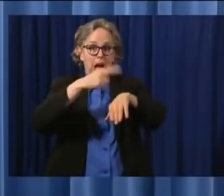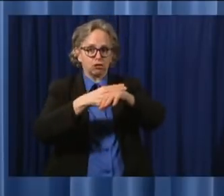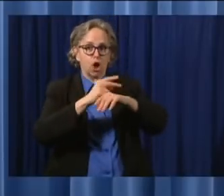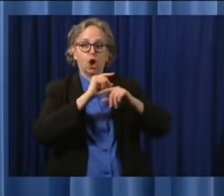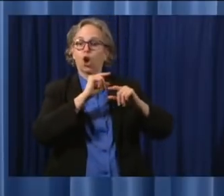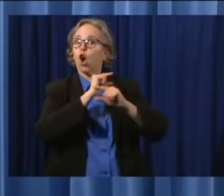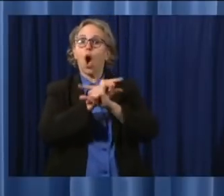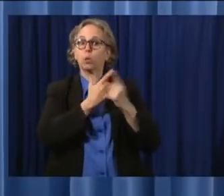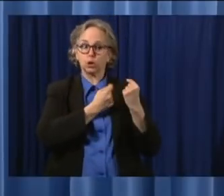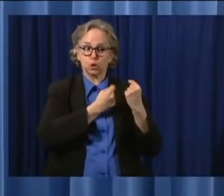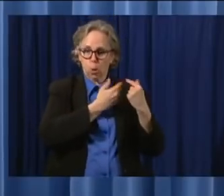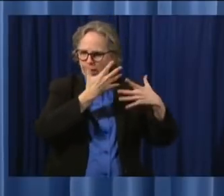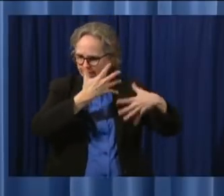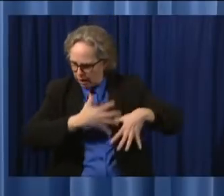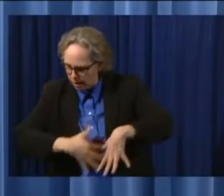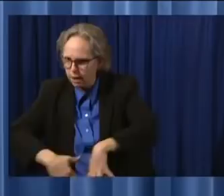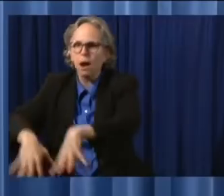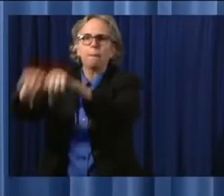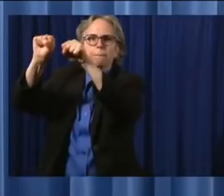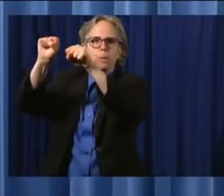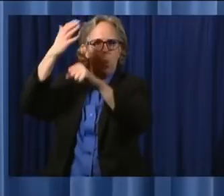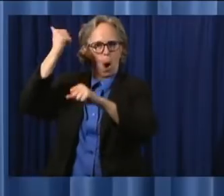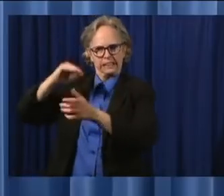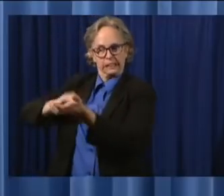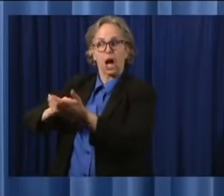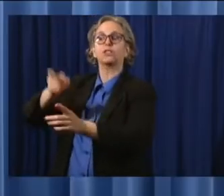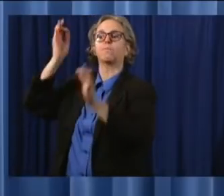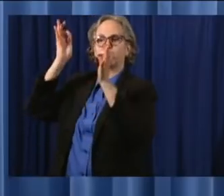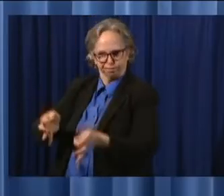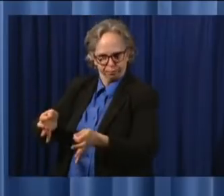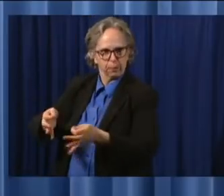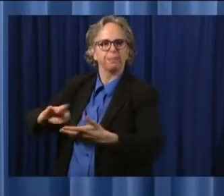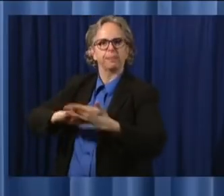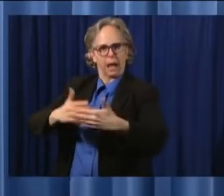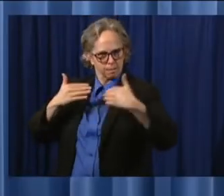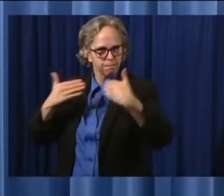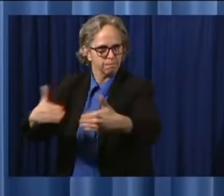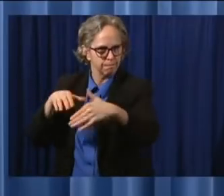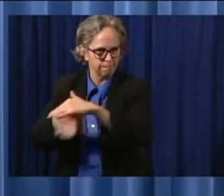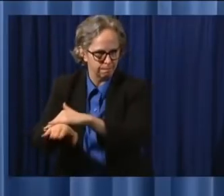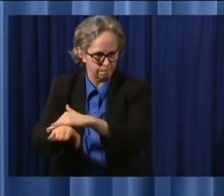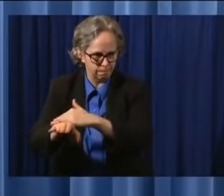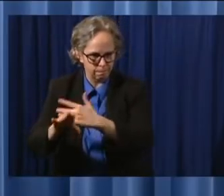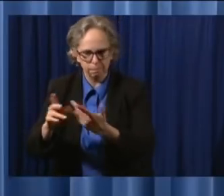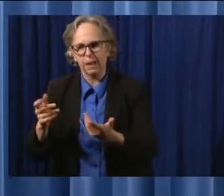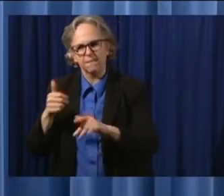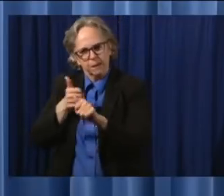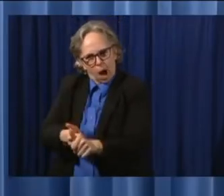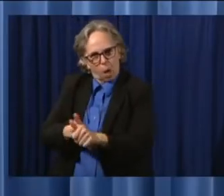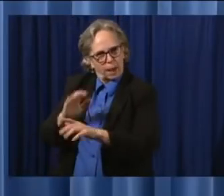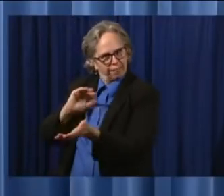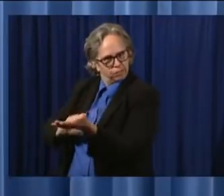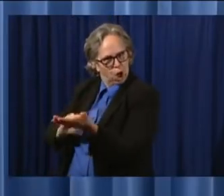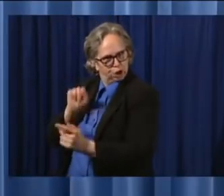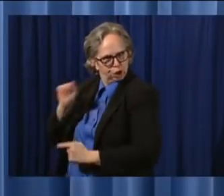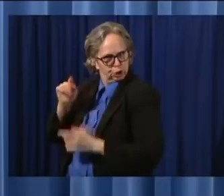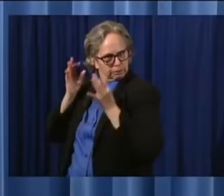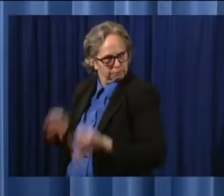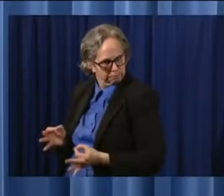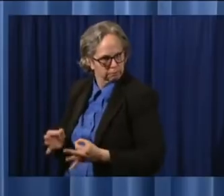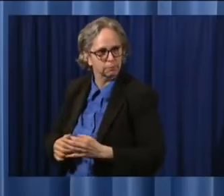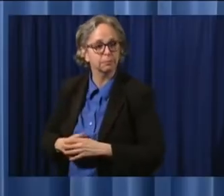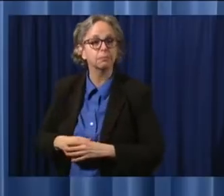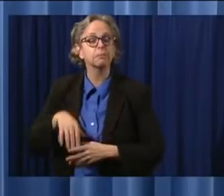that's based on clinically driven a strategy that targets those that have likely been exposed to